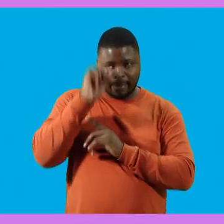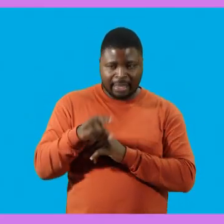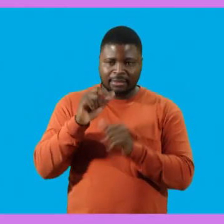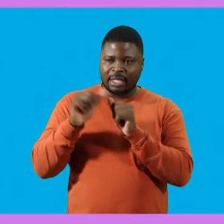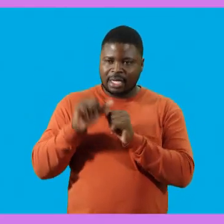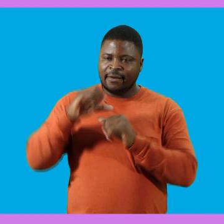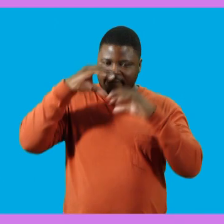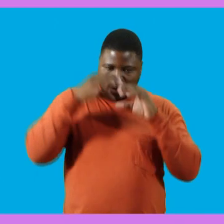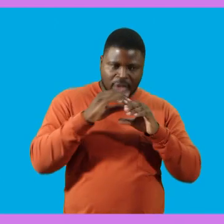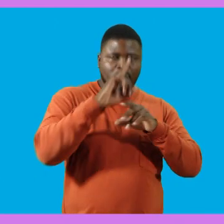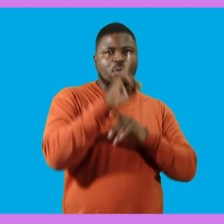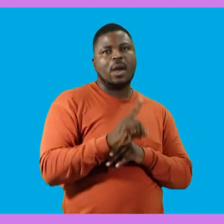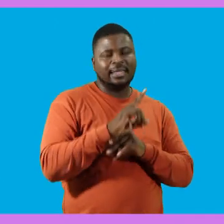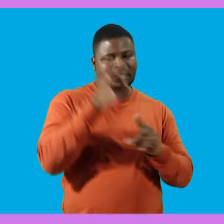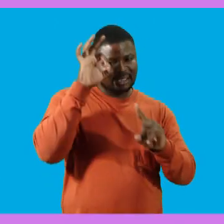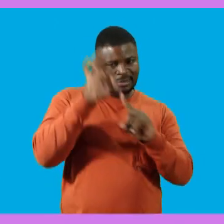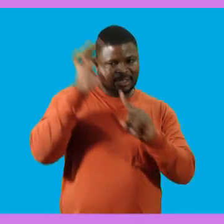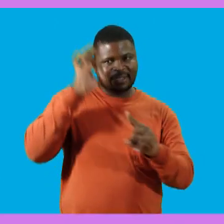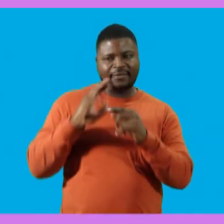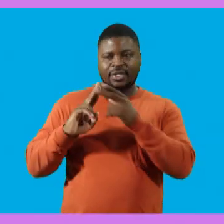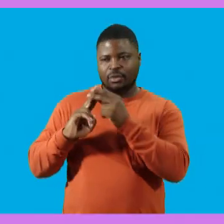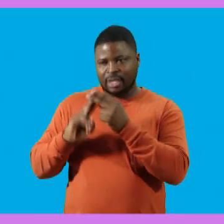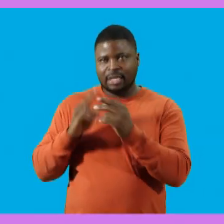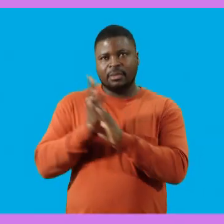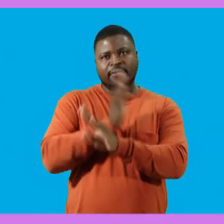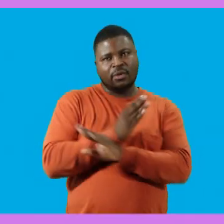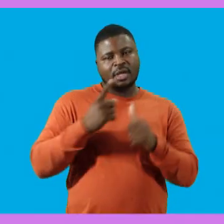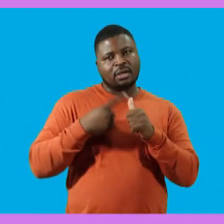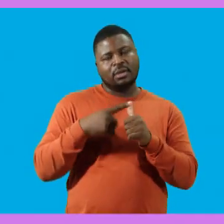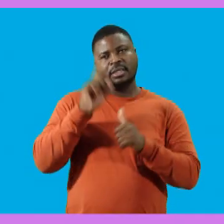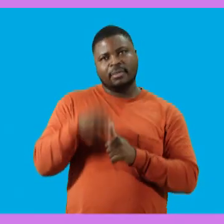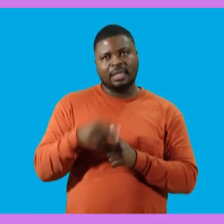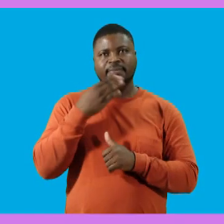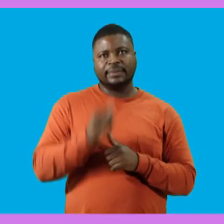one specific unit before you start calculating.